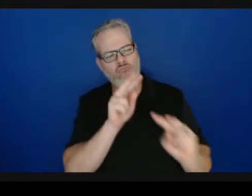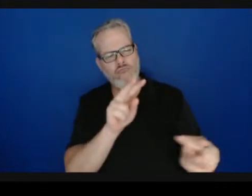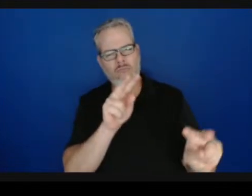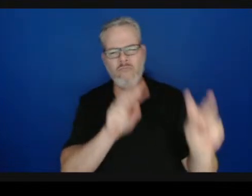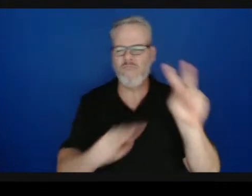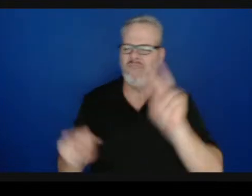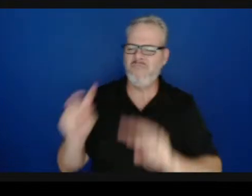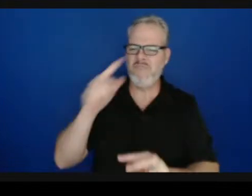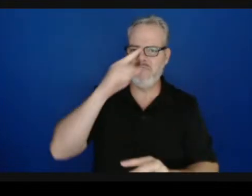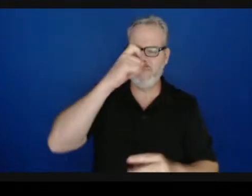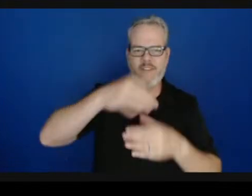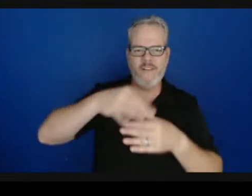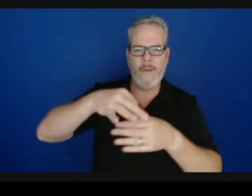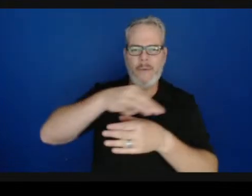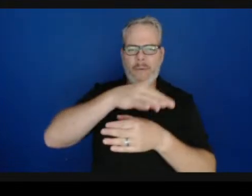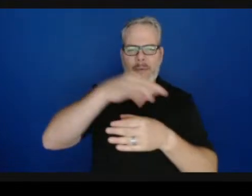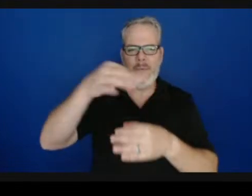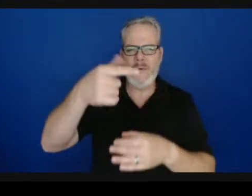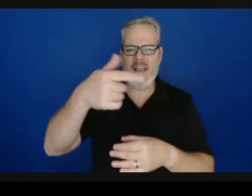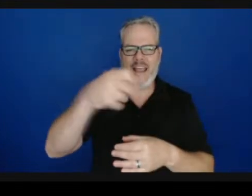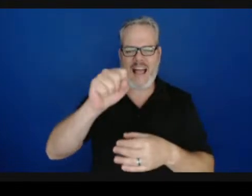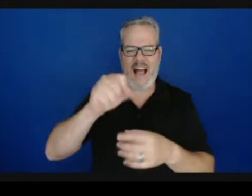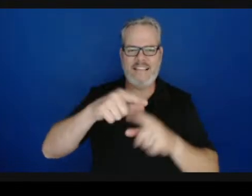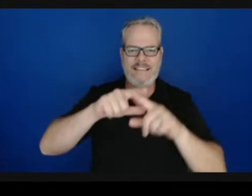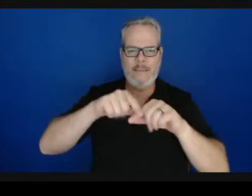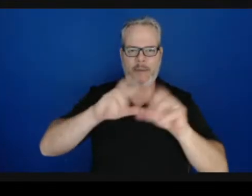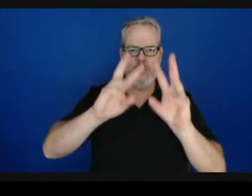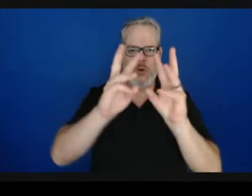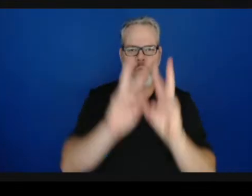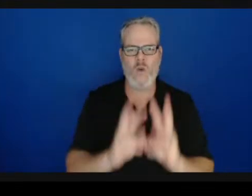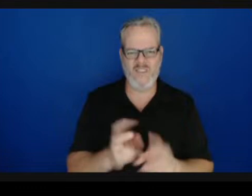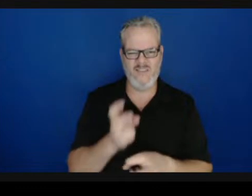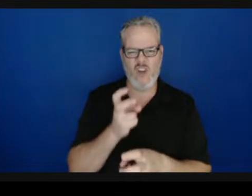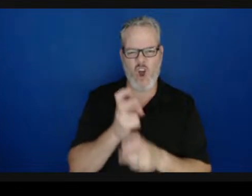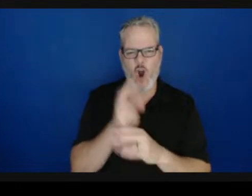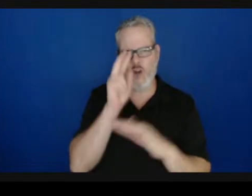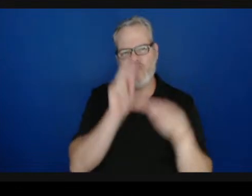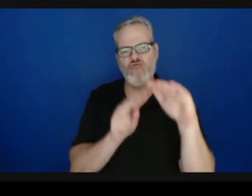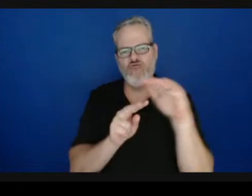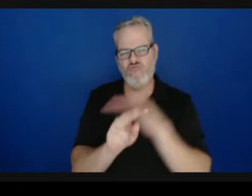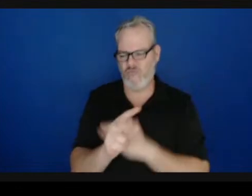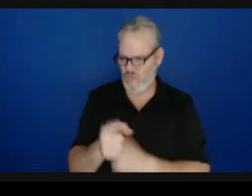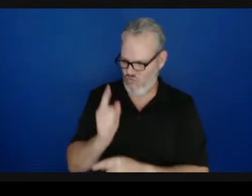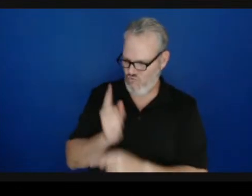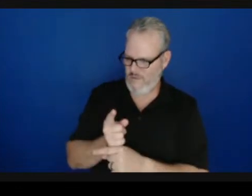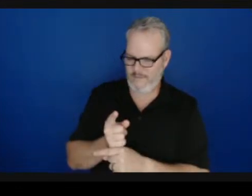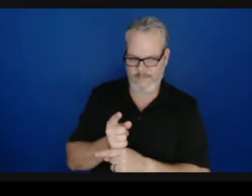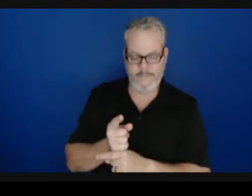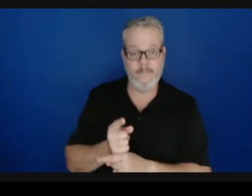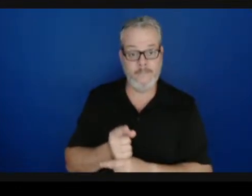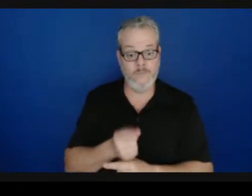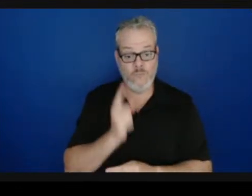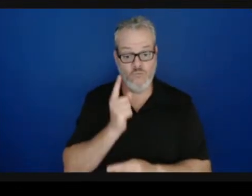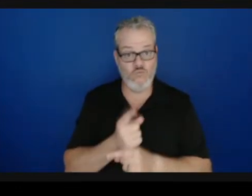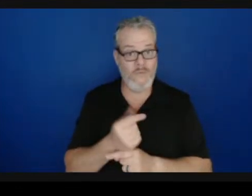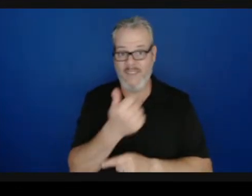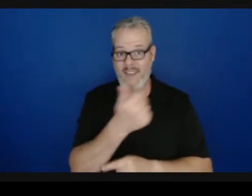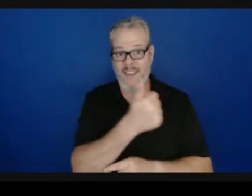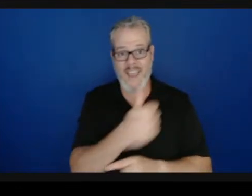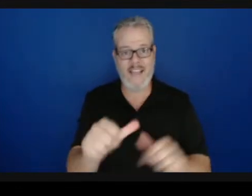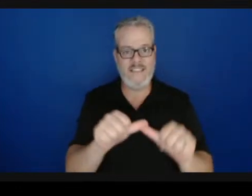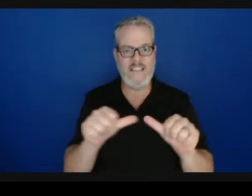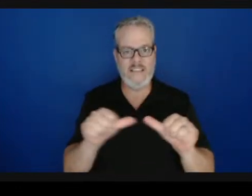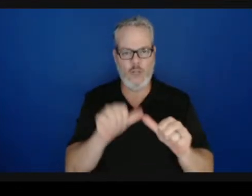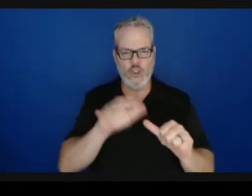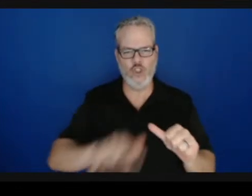gas because it's so weather dependent. But yeah, definitely interesting. Yeah. In any spot along the whole rift zone is a